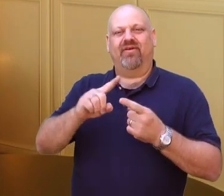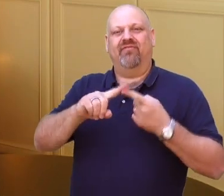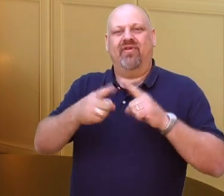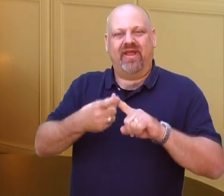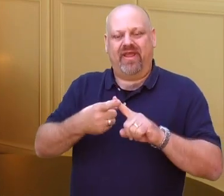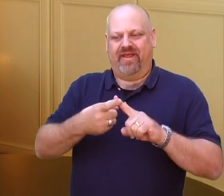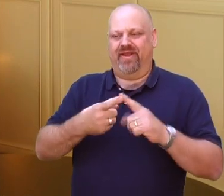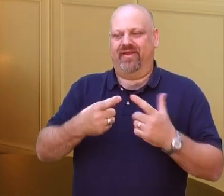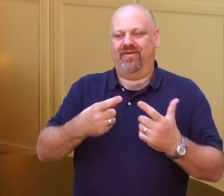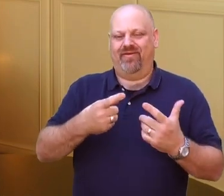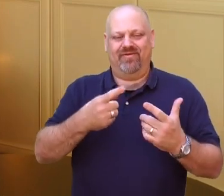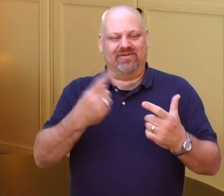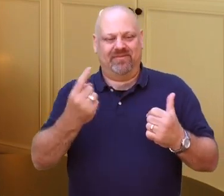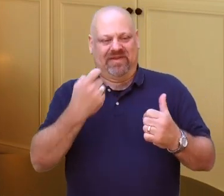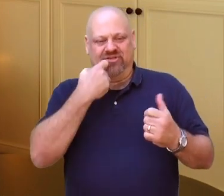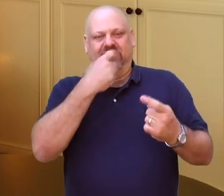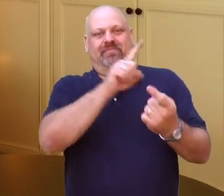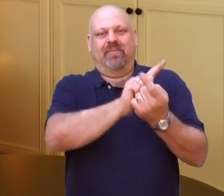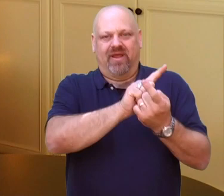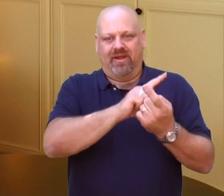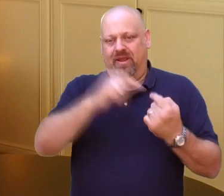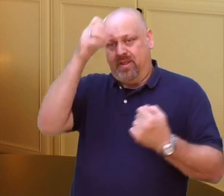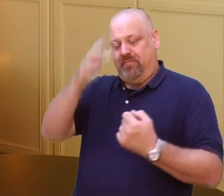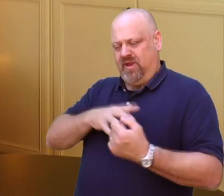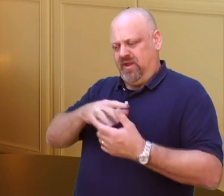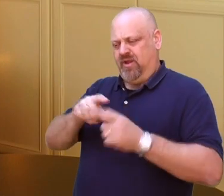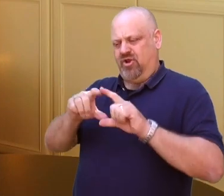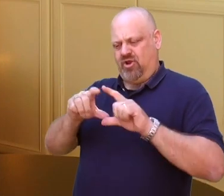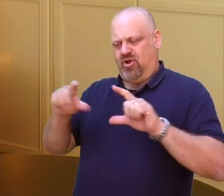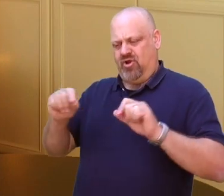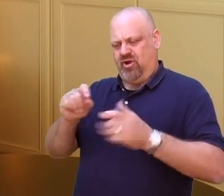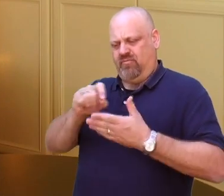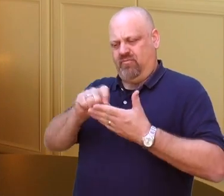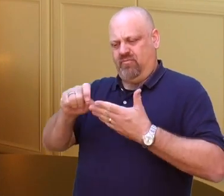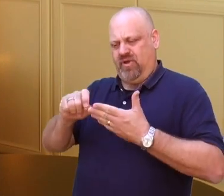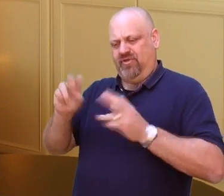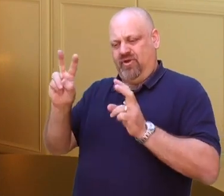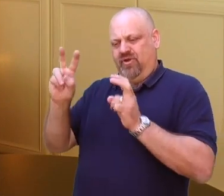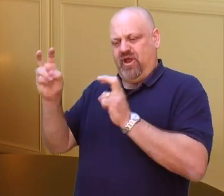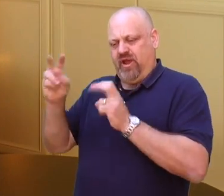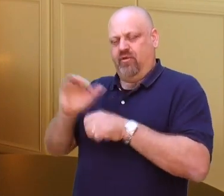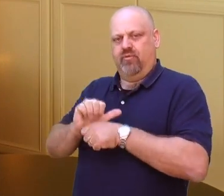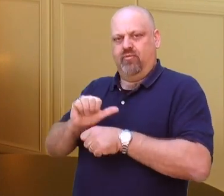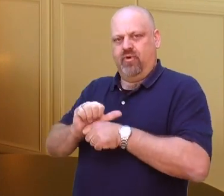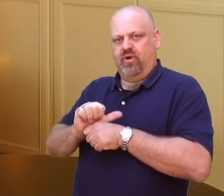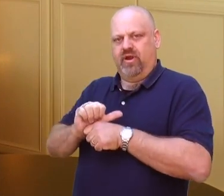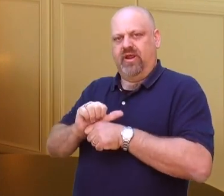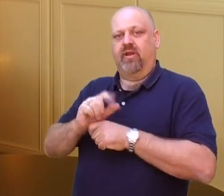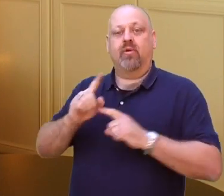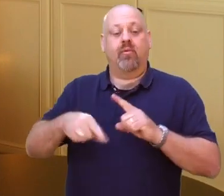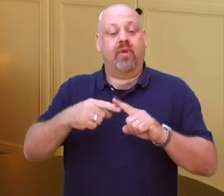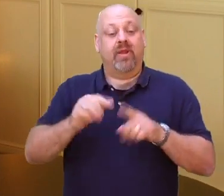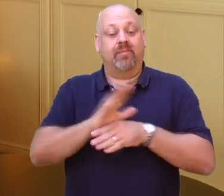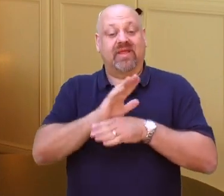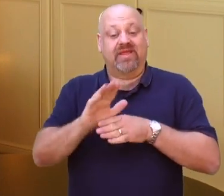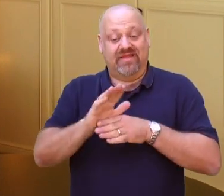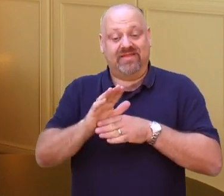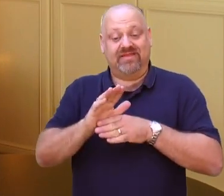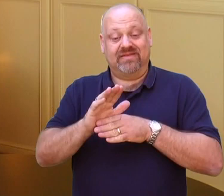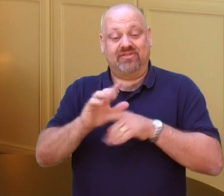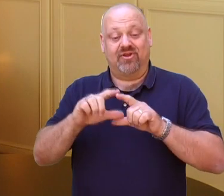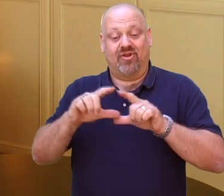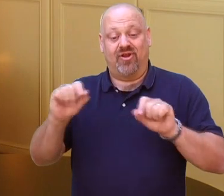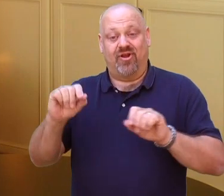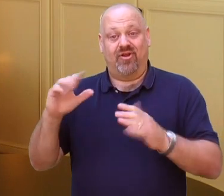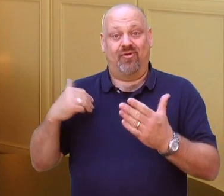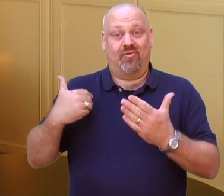acquaintance. Men would print small cards, and it might have their title on it or their vocation. And then when business cards